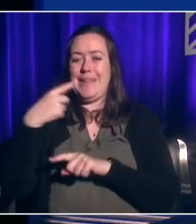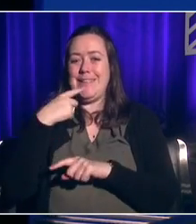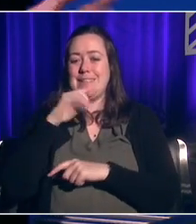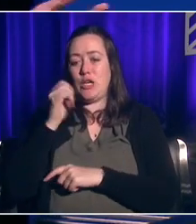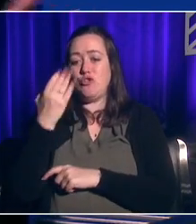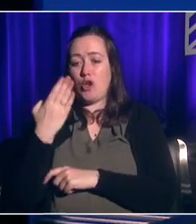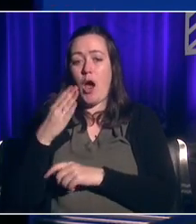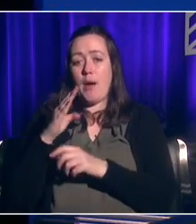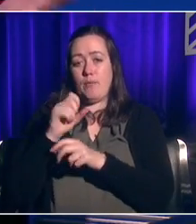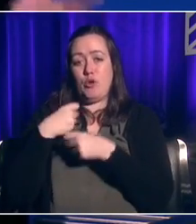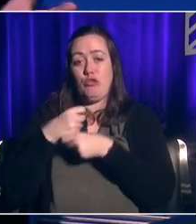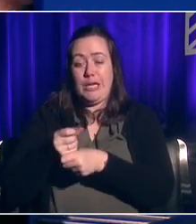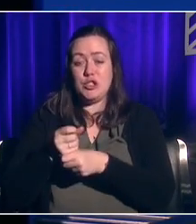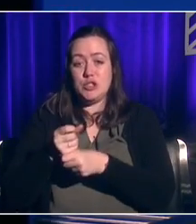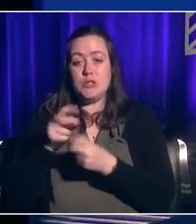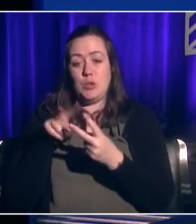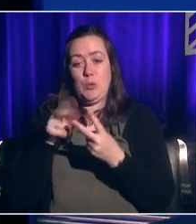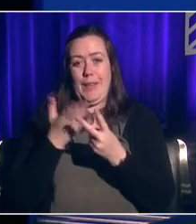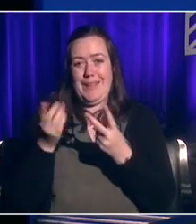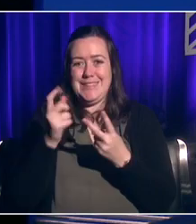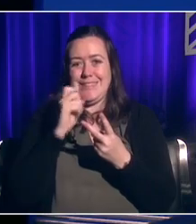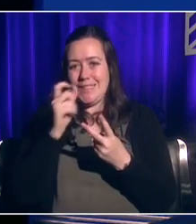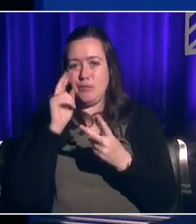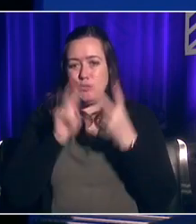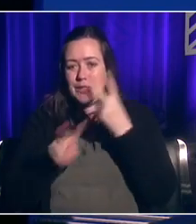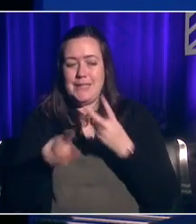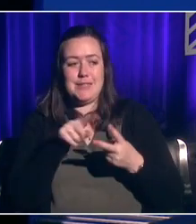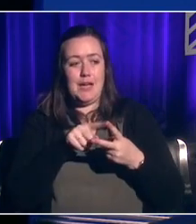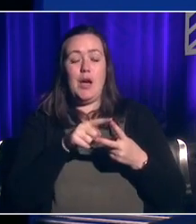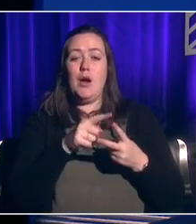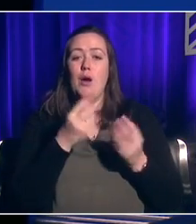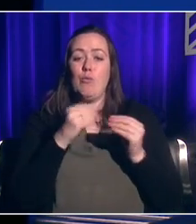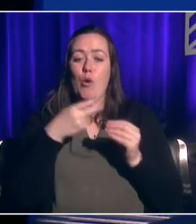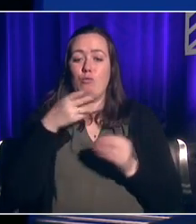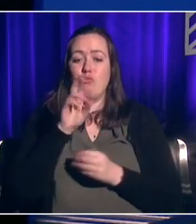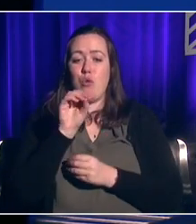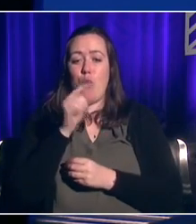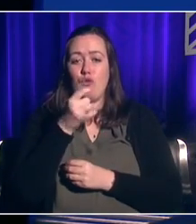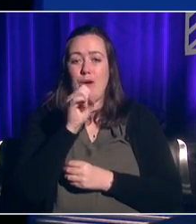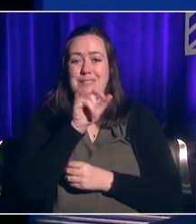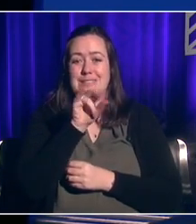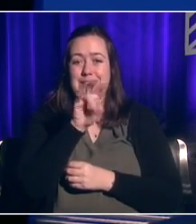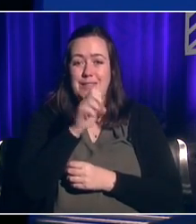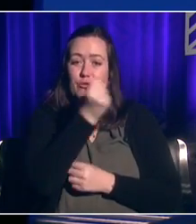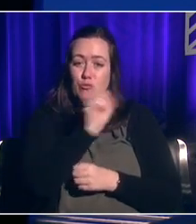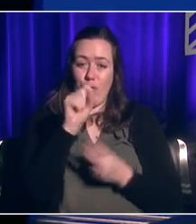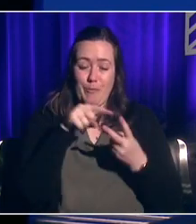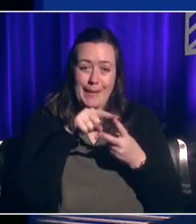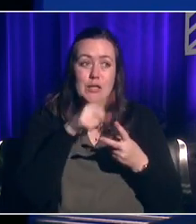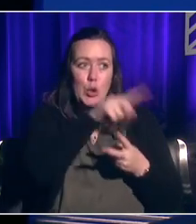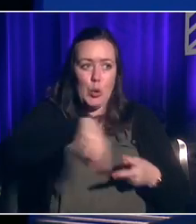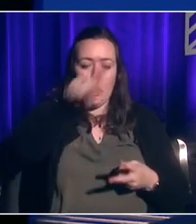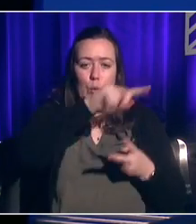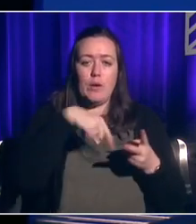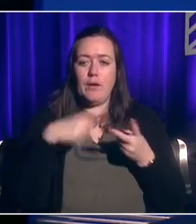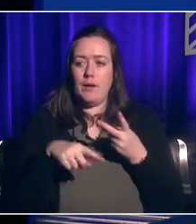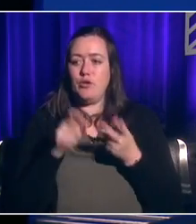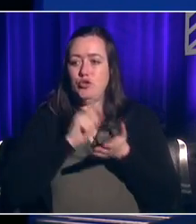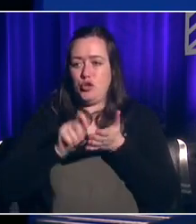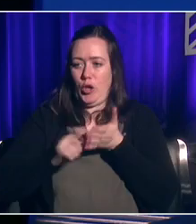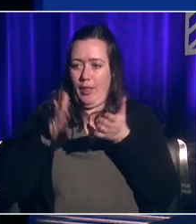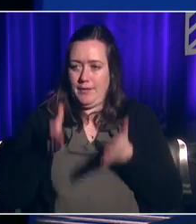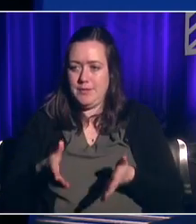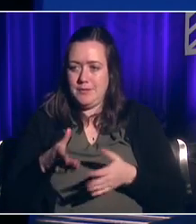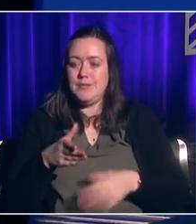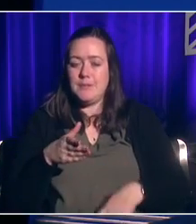was the progressive movement, all of you, and journalists. Mm-hmm. And it's our job to make sure that we're holding them